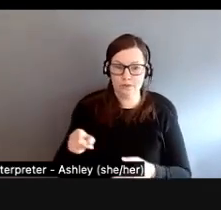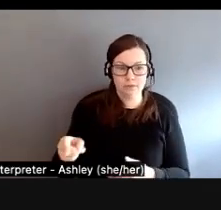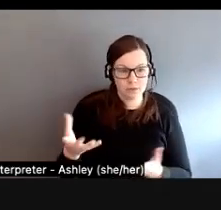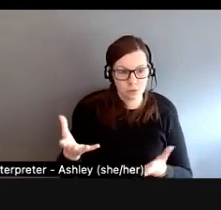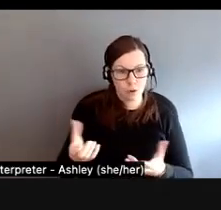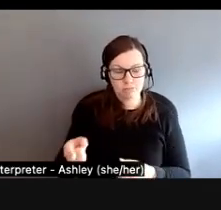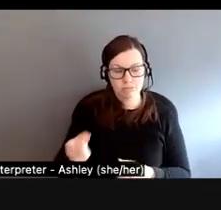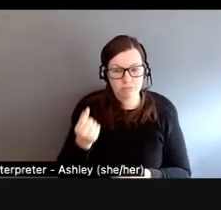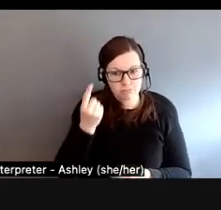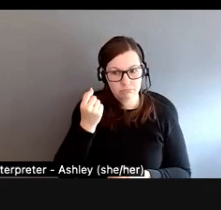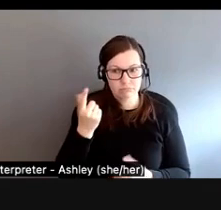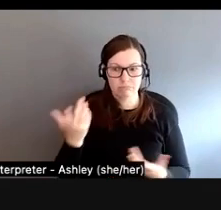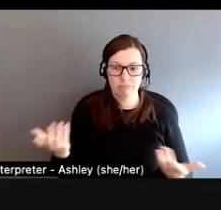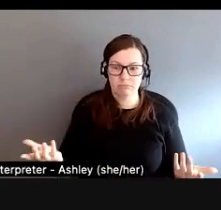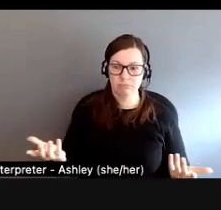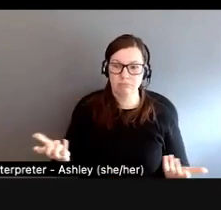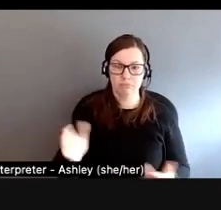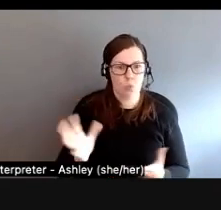for everyone.